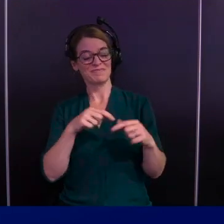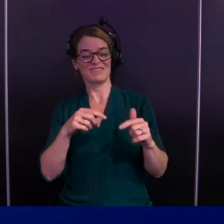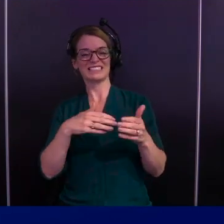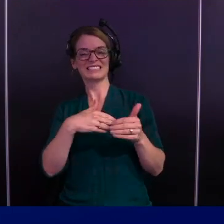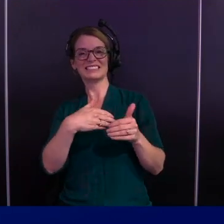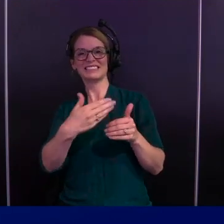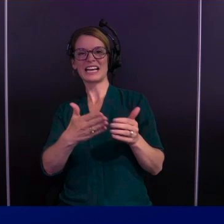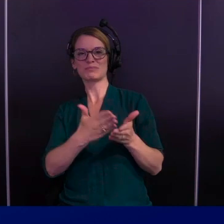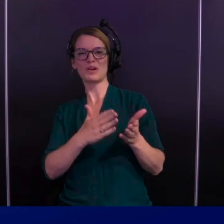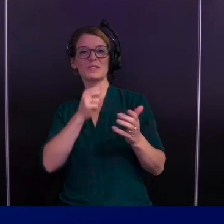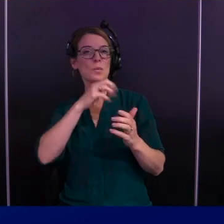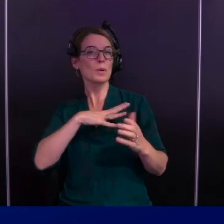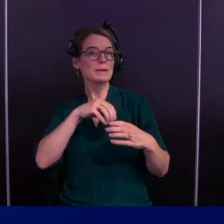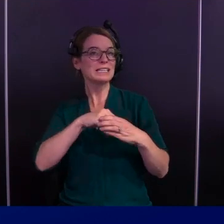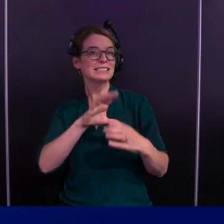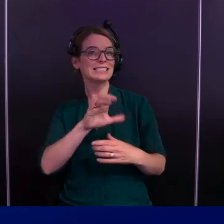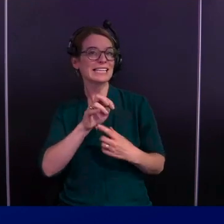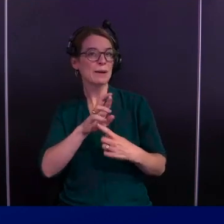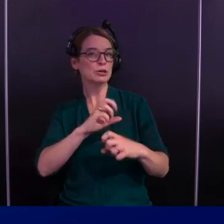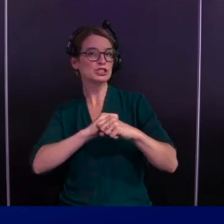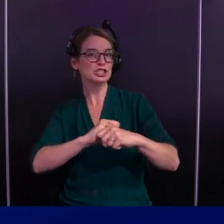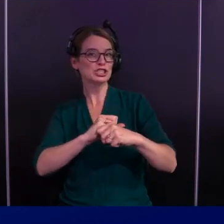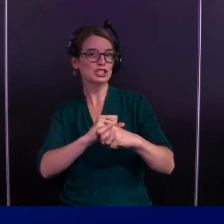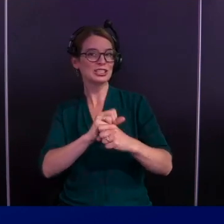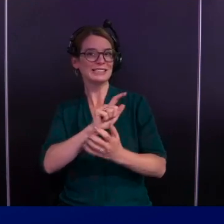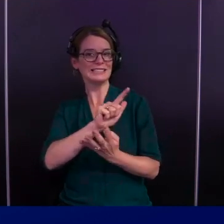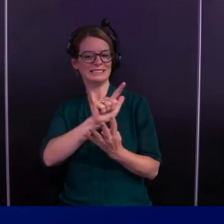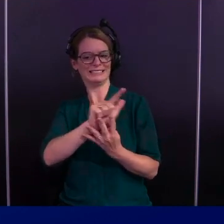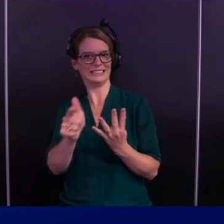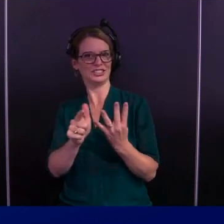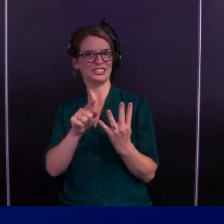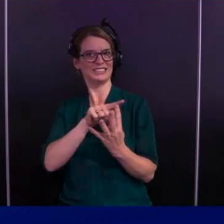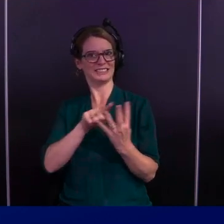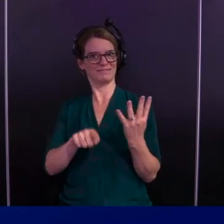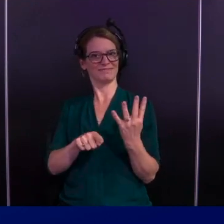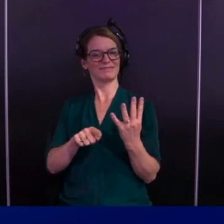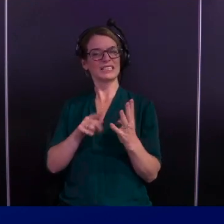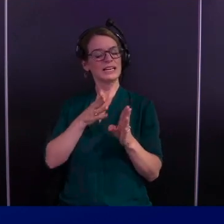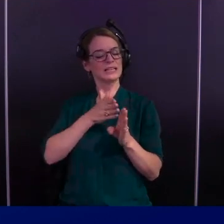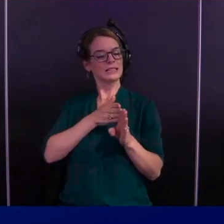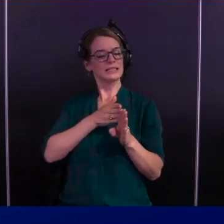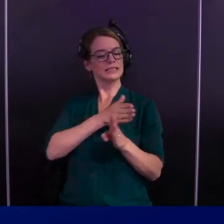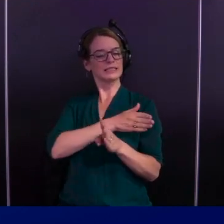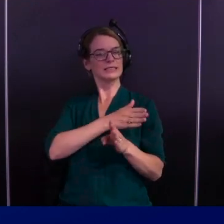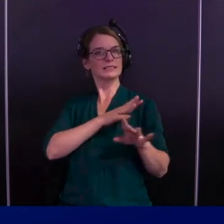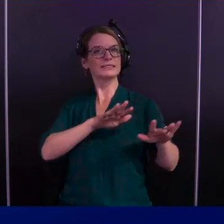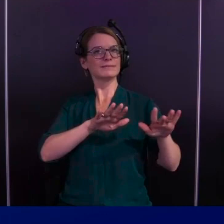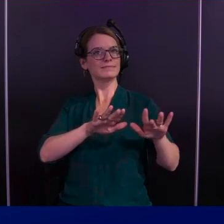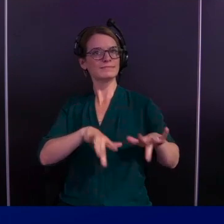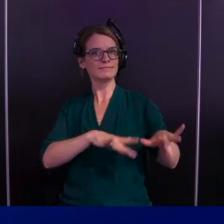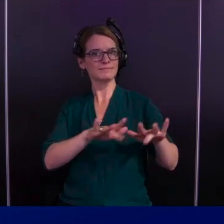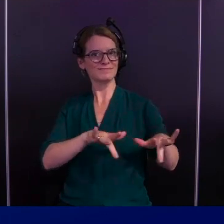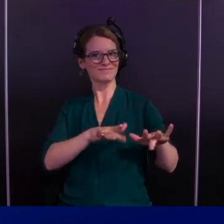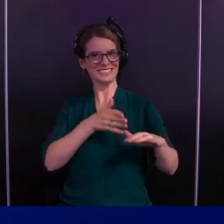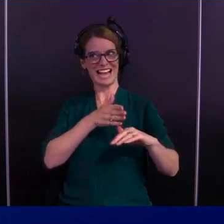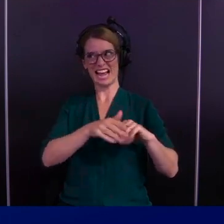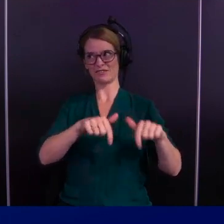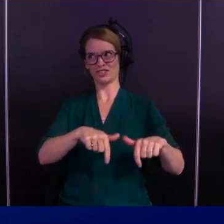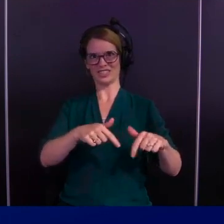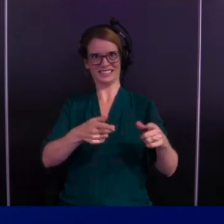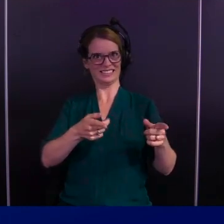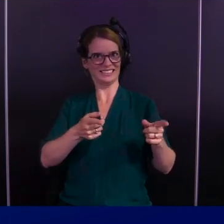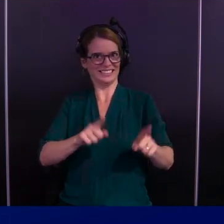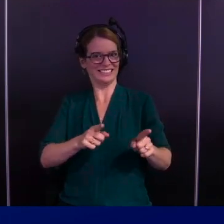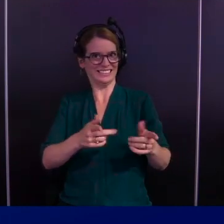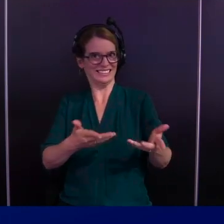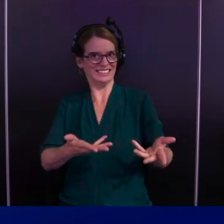Cybersecurity series for Reinforce this year. We have 4 total happening, and you can catch the clipped recordings after the event. Yeah. All right, so